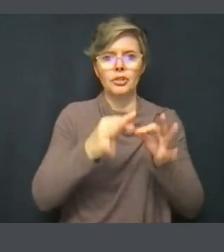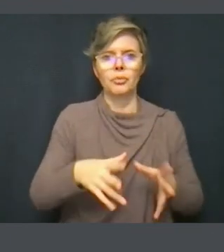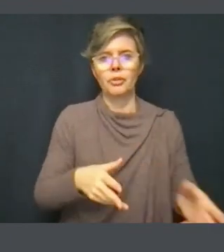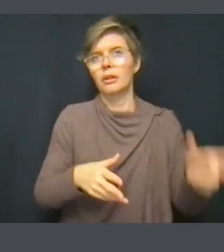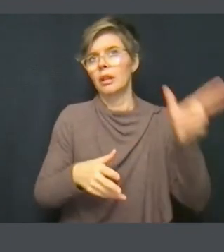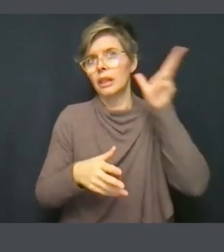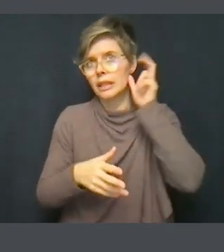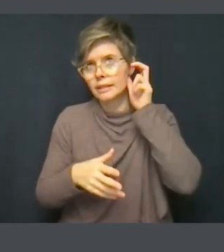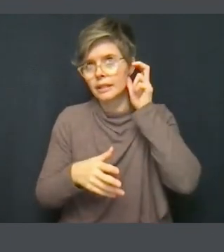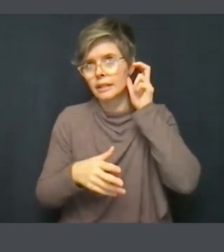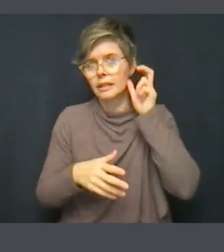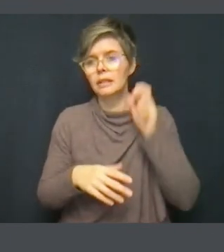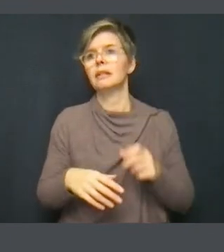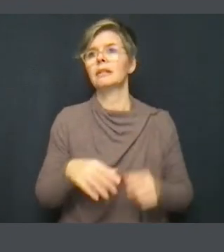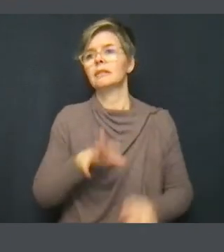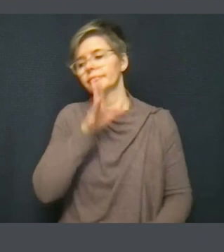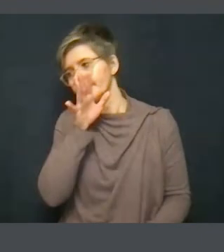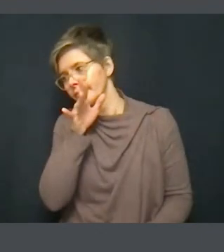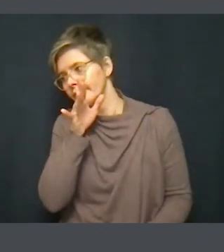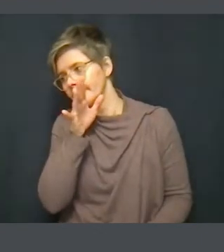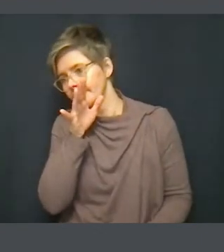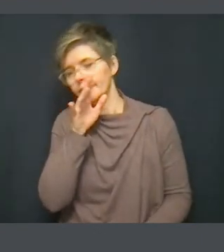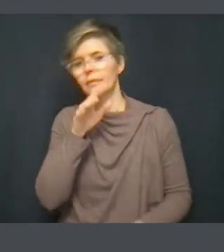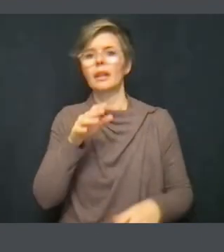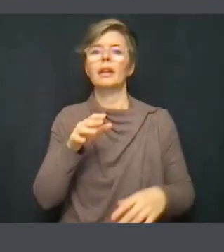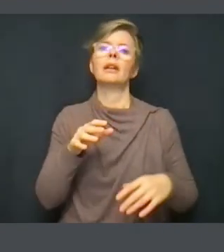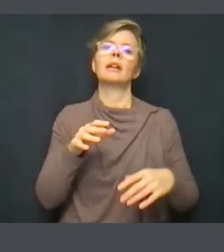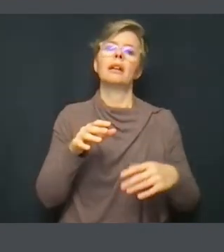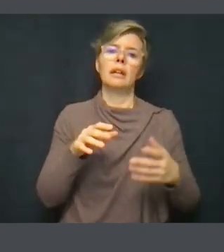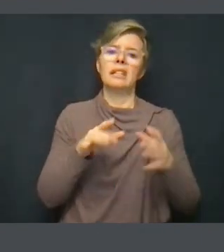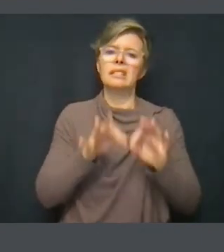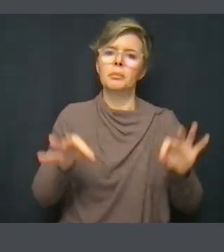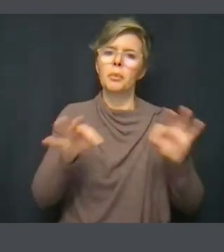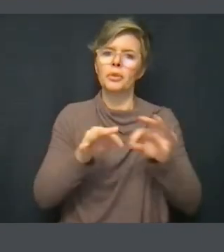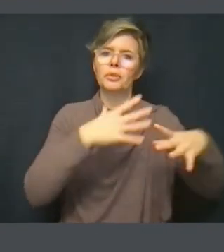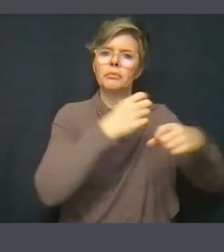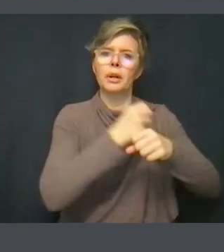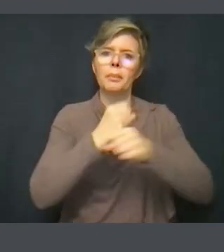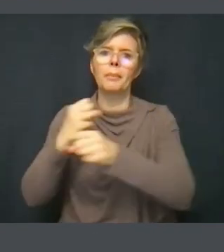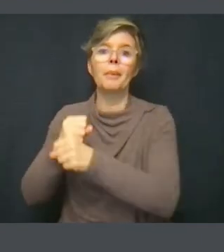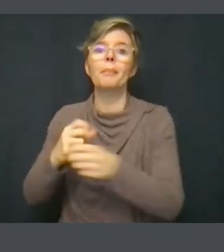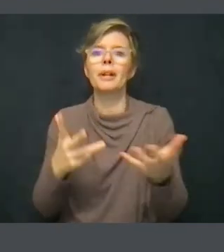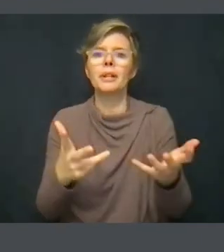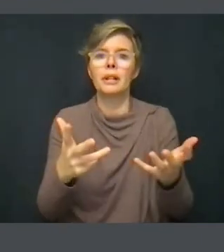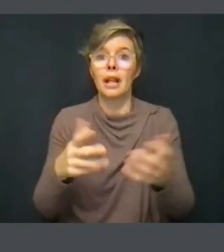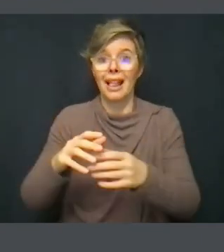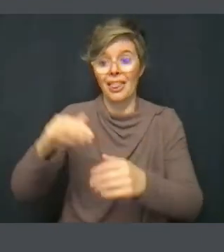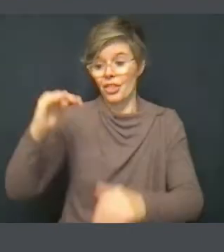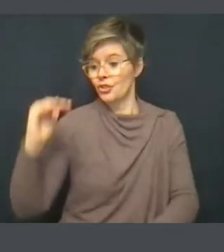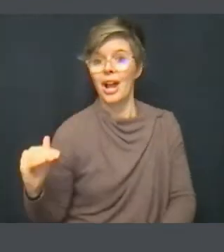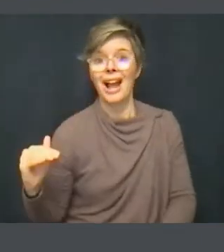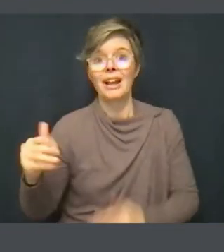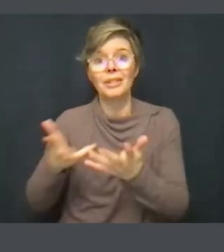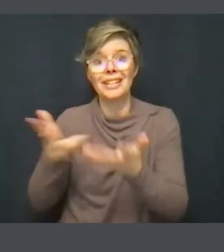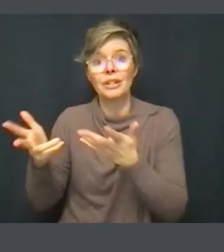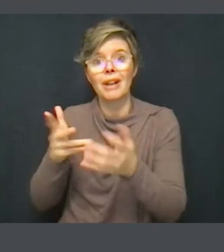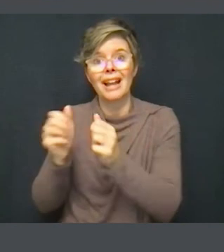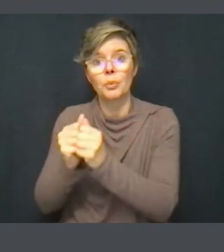the idea here is that the child is really kind of interacting with the interpreter, but you're telling the interpreter what to say,